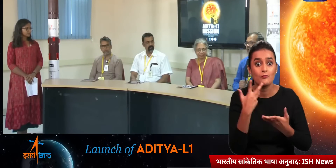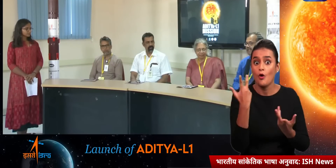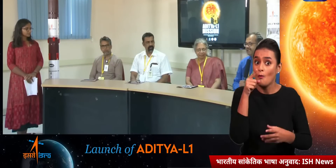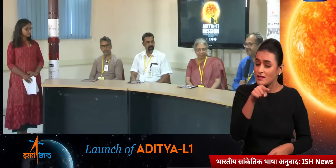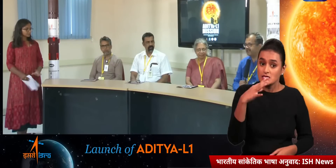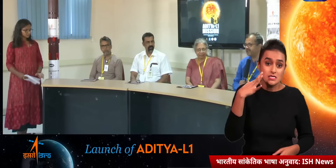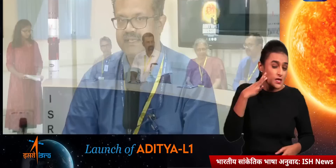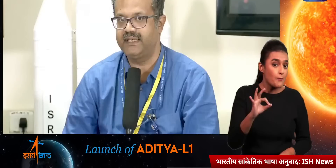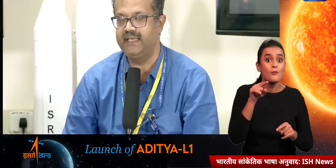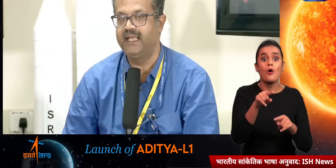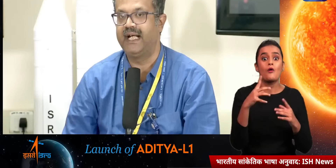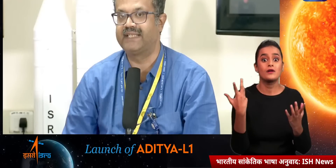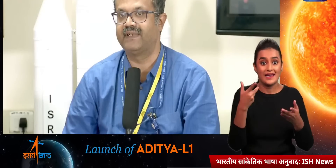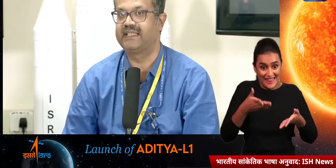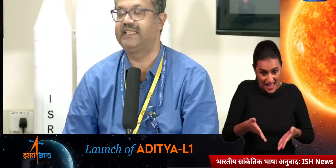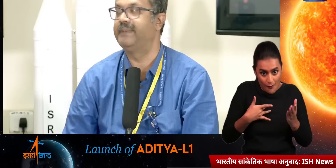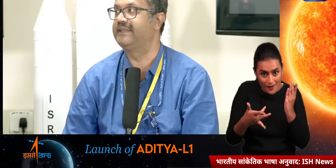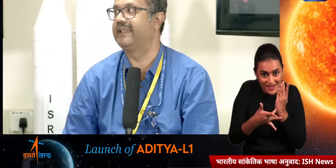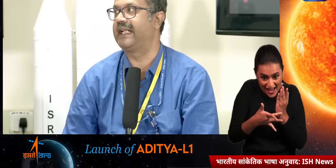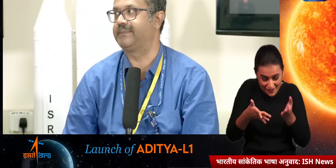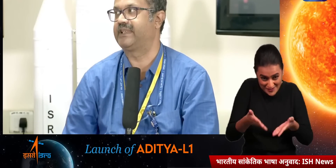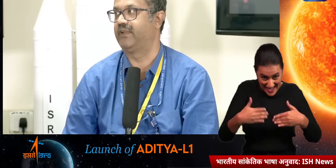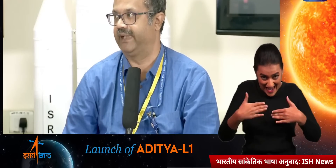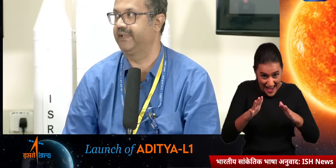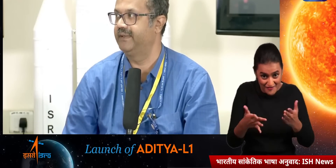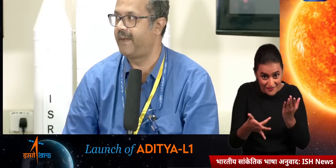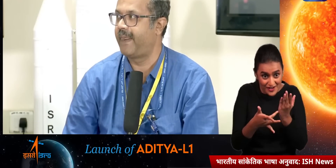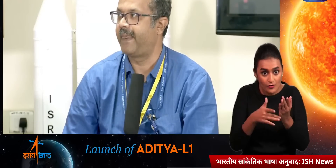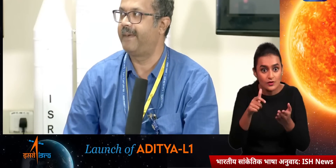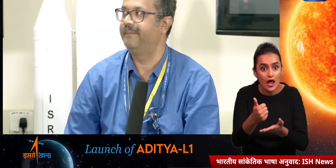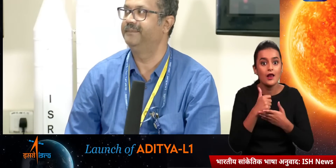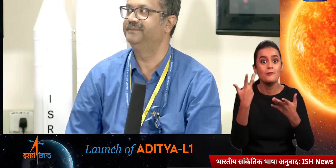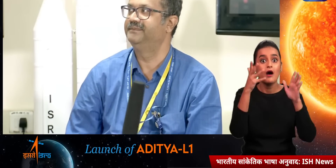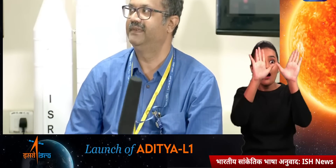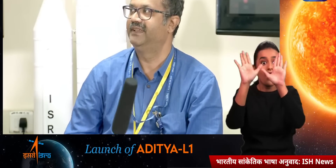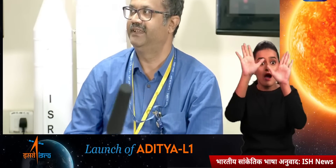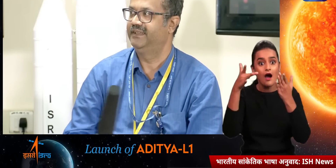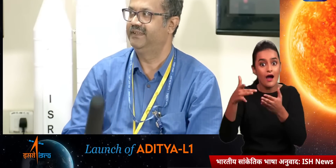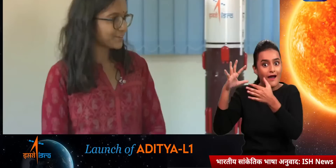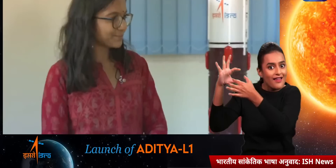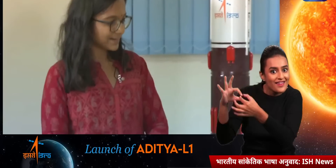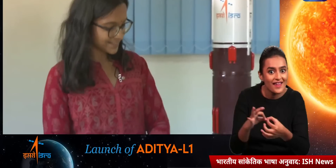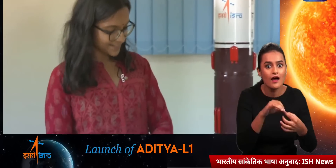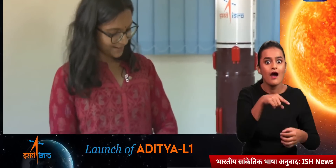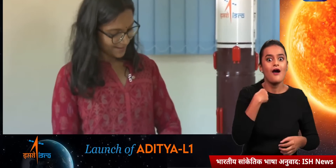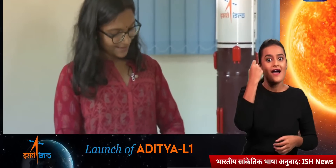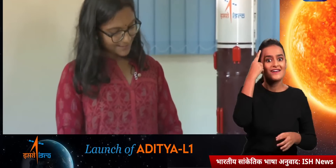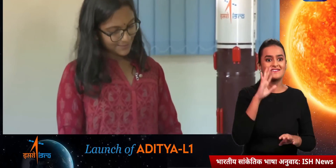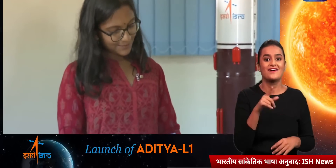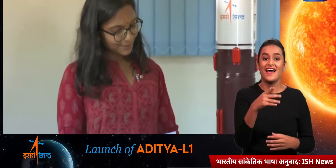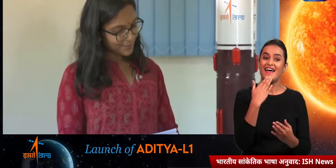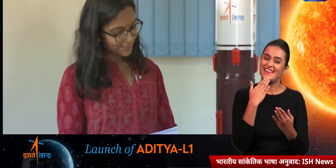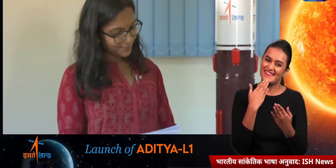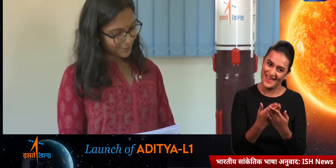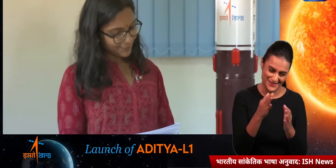the current day technology, as well as the space weather aspects of it. Thank you so much for your remarks, sir. So now we move on to